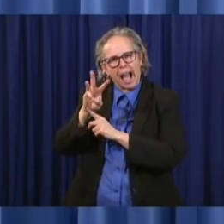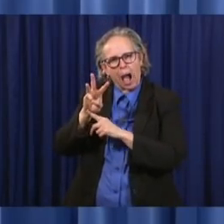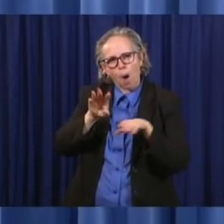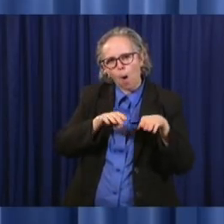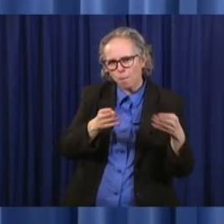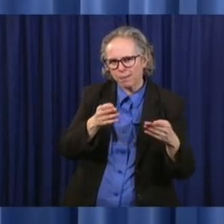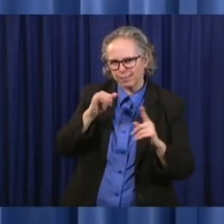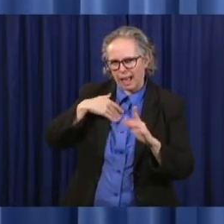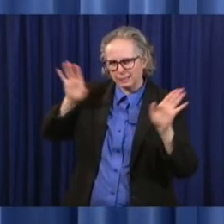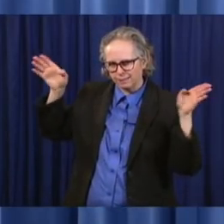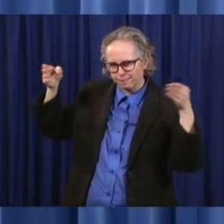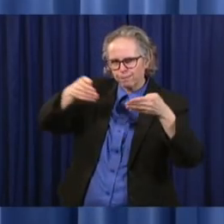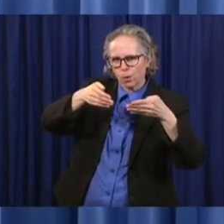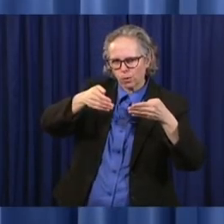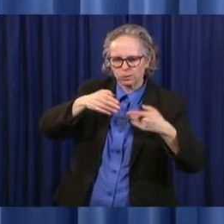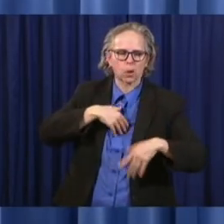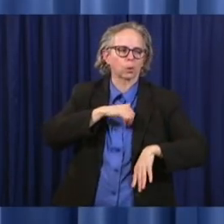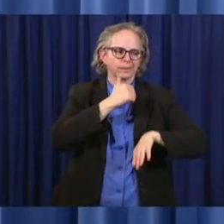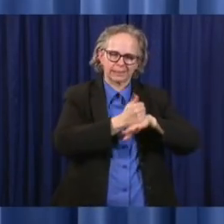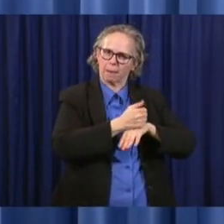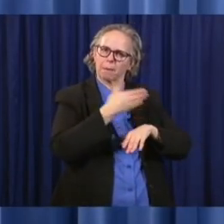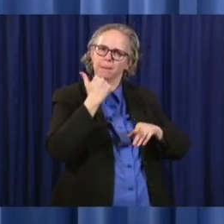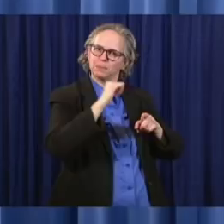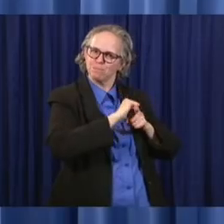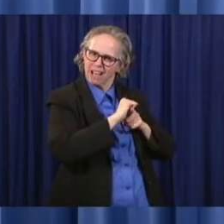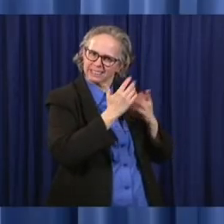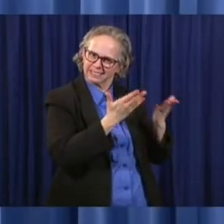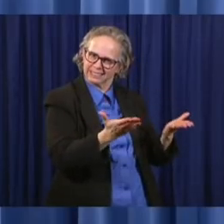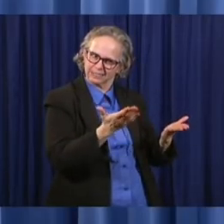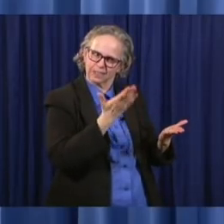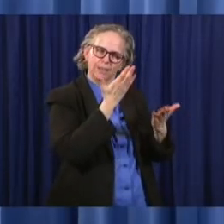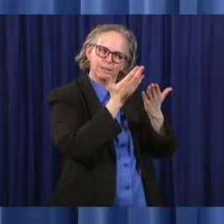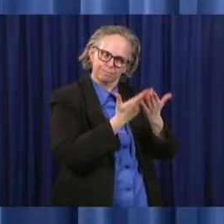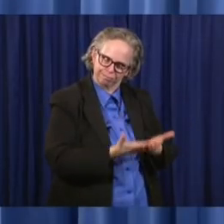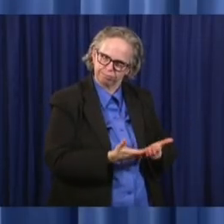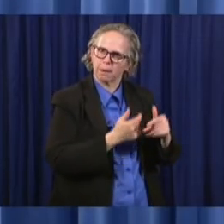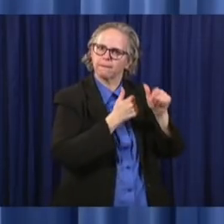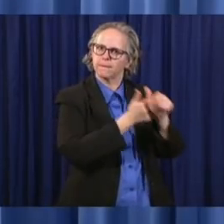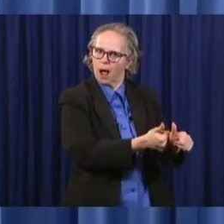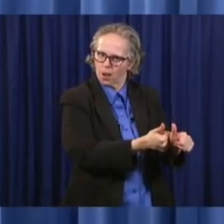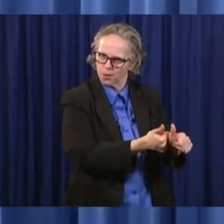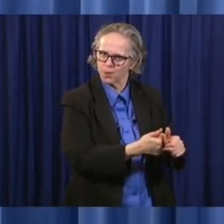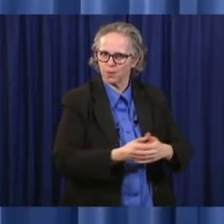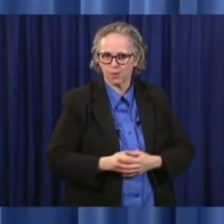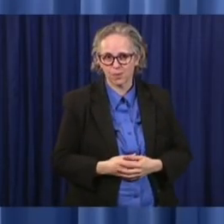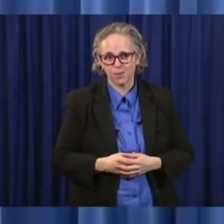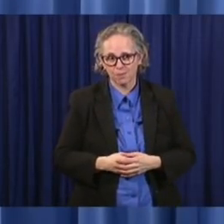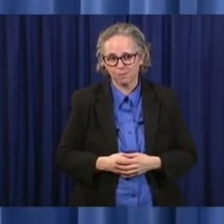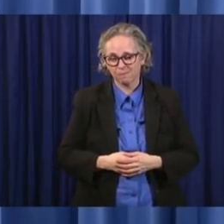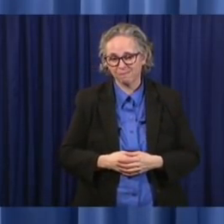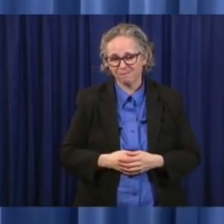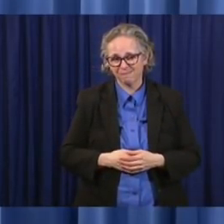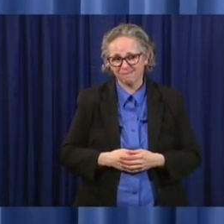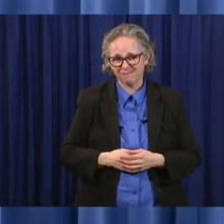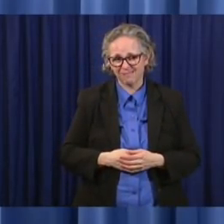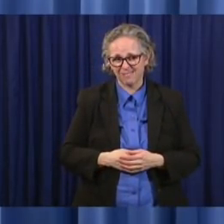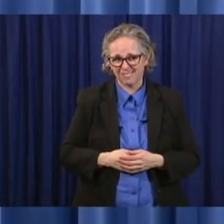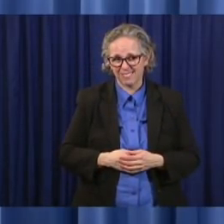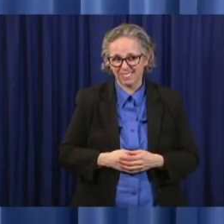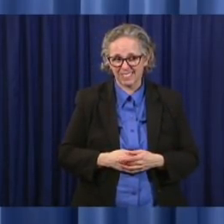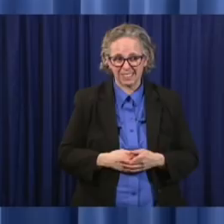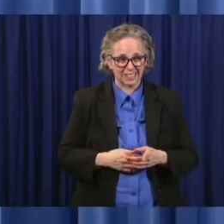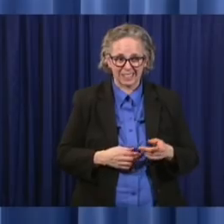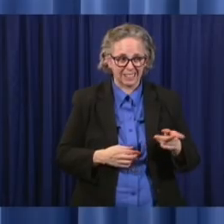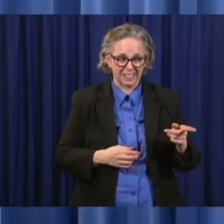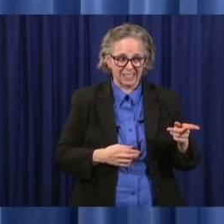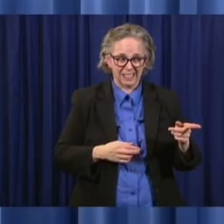and everybody's got to do what they need to do in regard to that. But the rest of that time that we control as